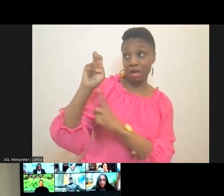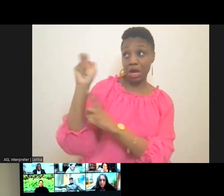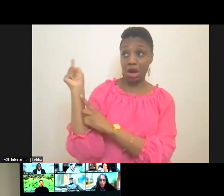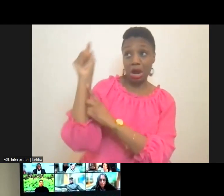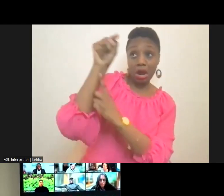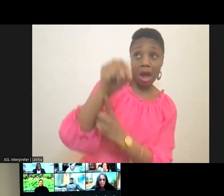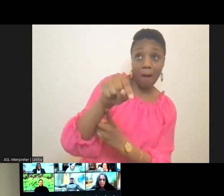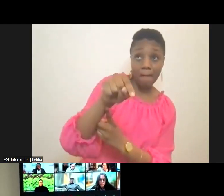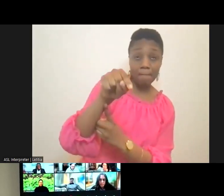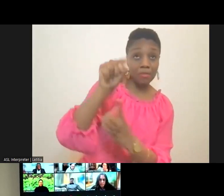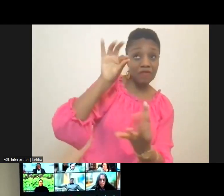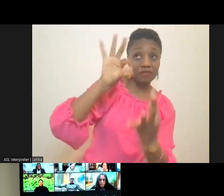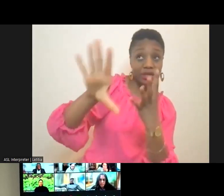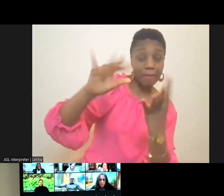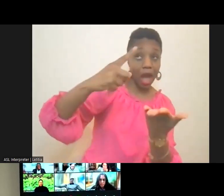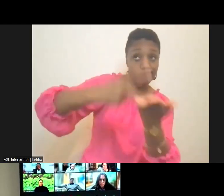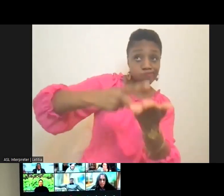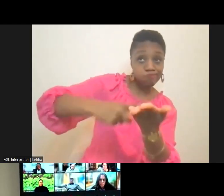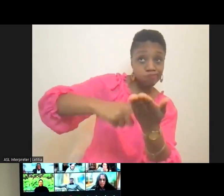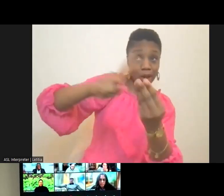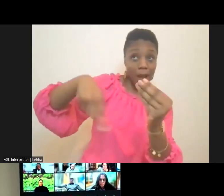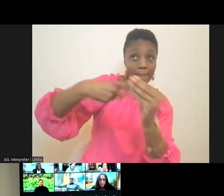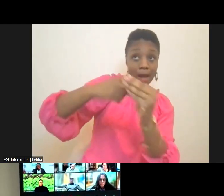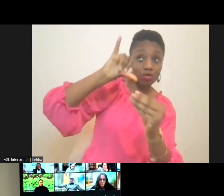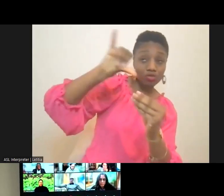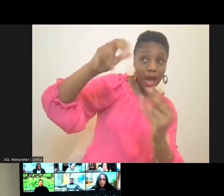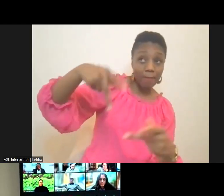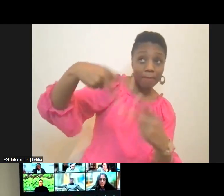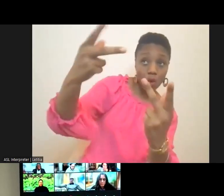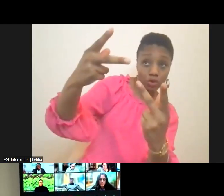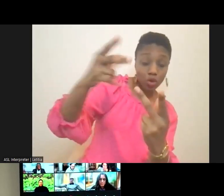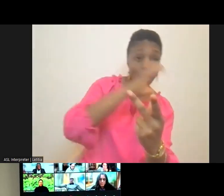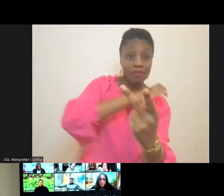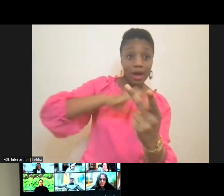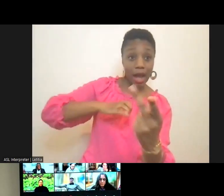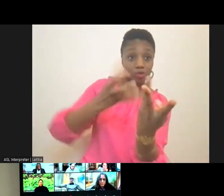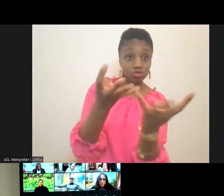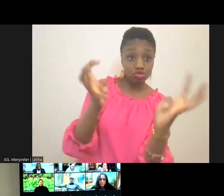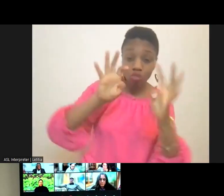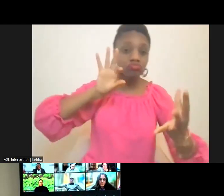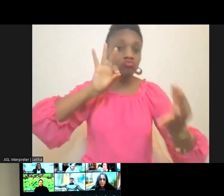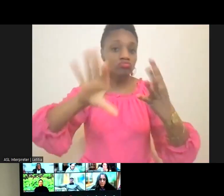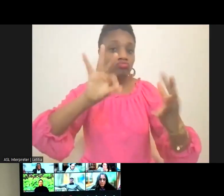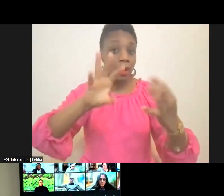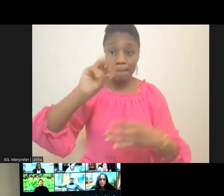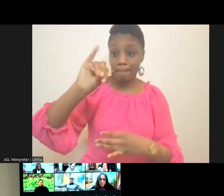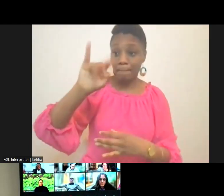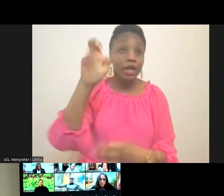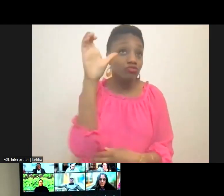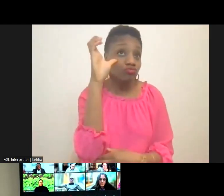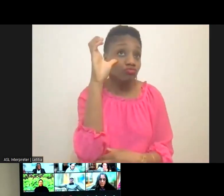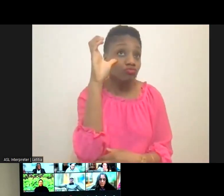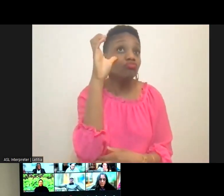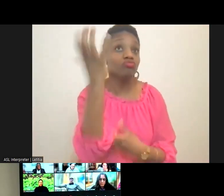a report on how that's moving and have the council provide feedback and then have him sort of take that back and incorporate that